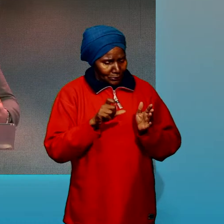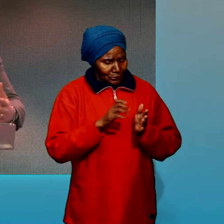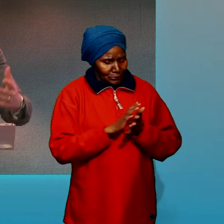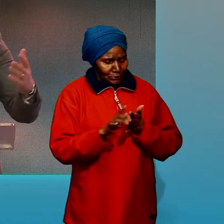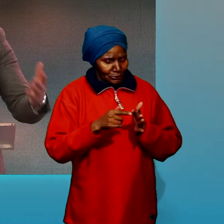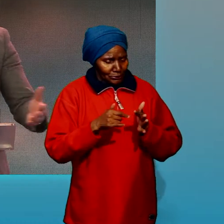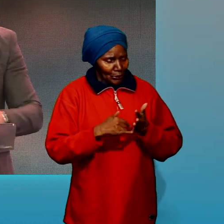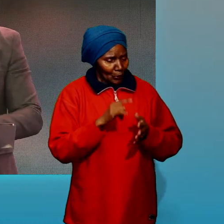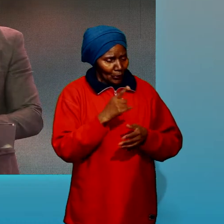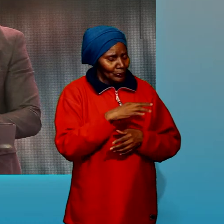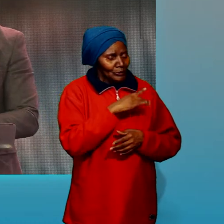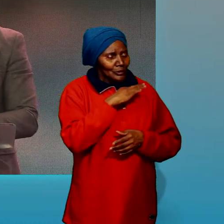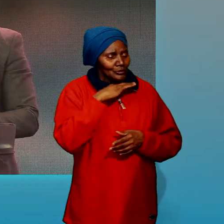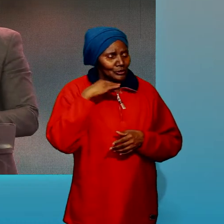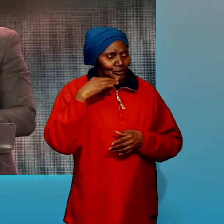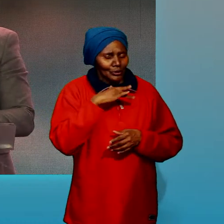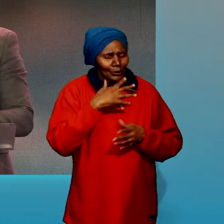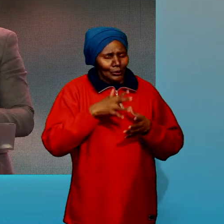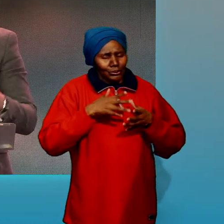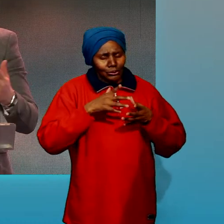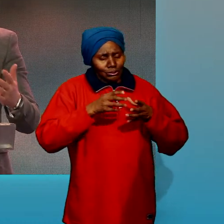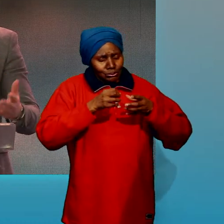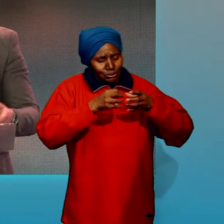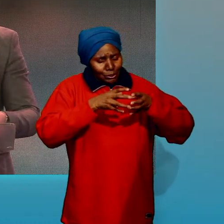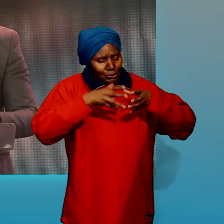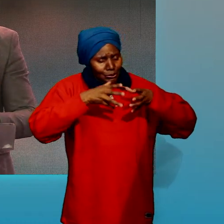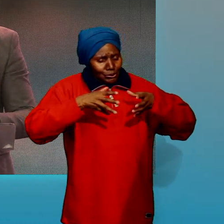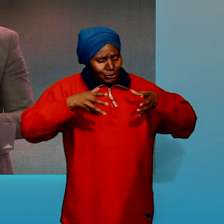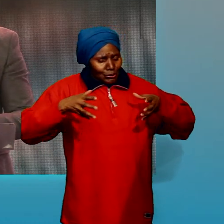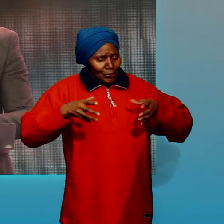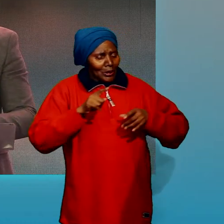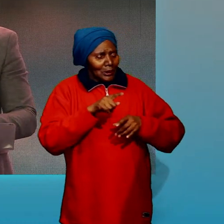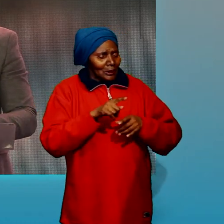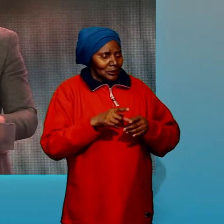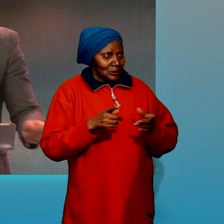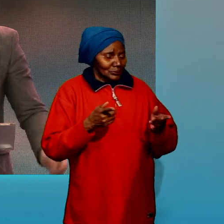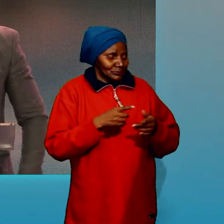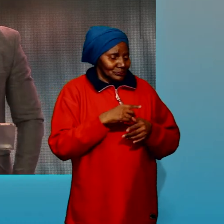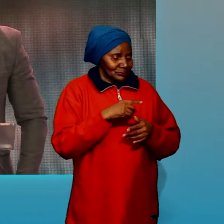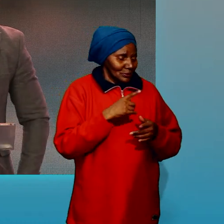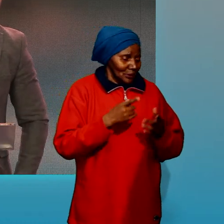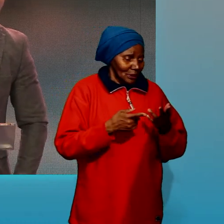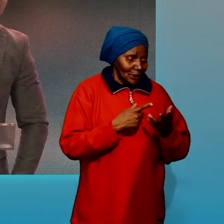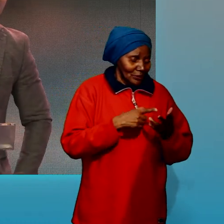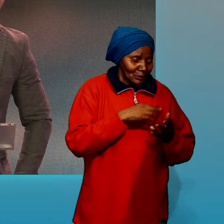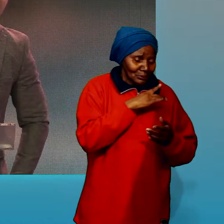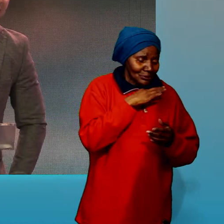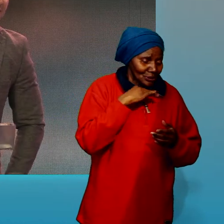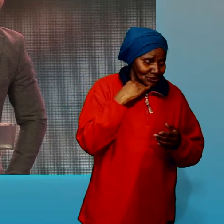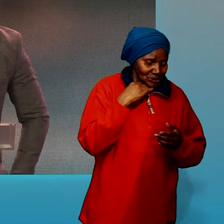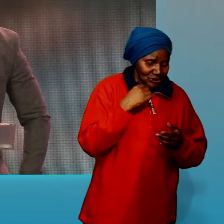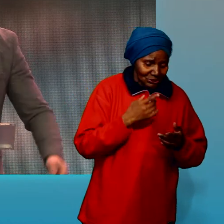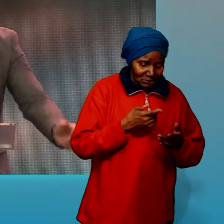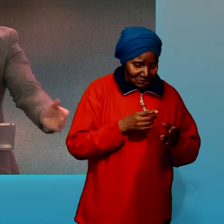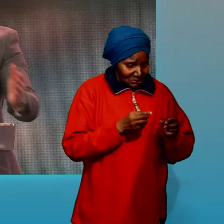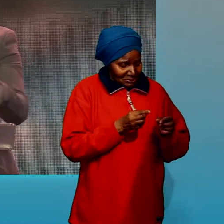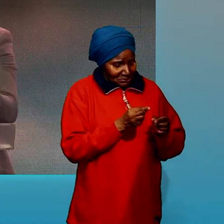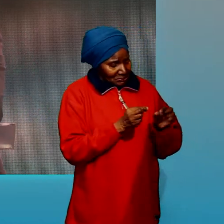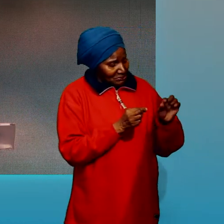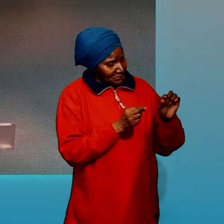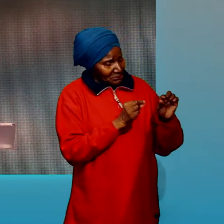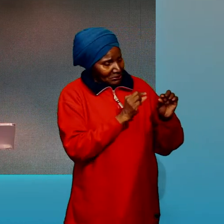ultimately maybe two types of believers, fruitful believers and fruitless believers. And I believe if you're here in this house for